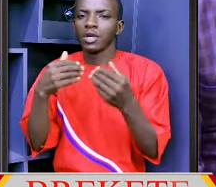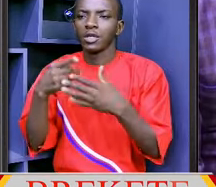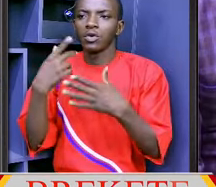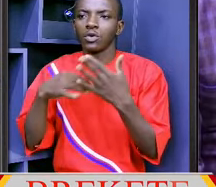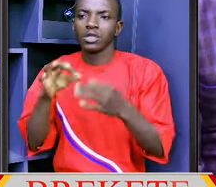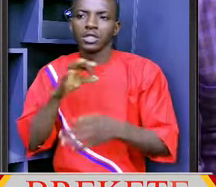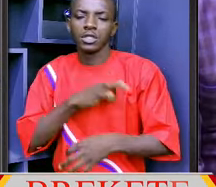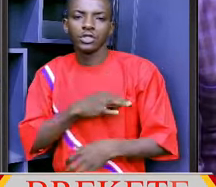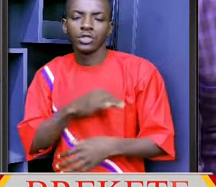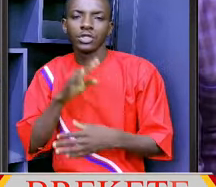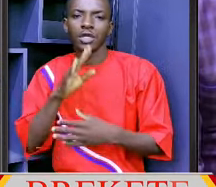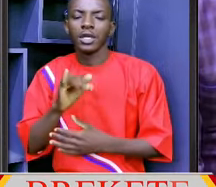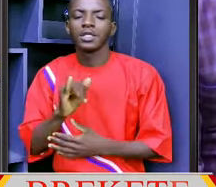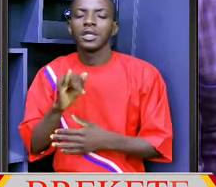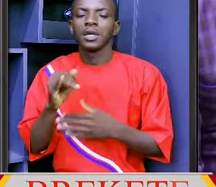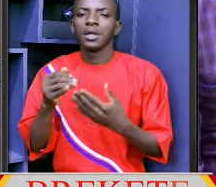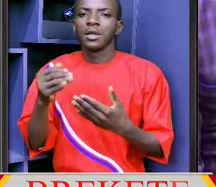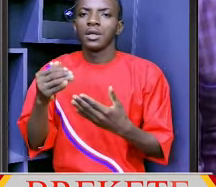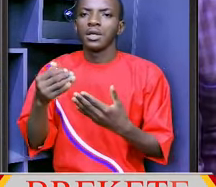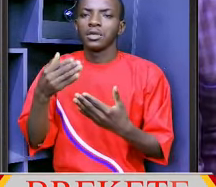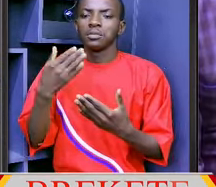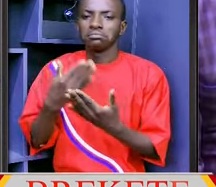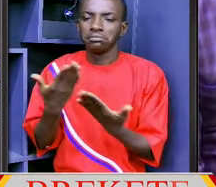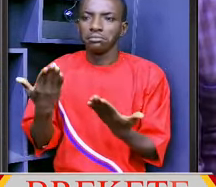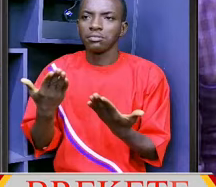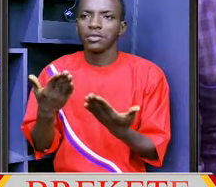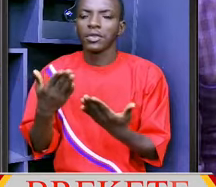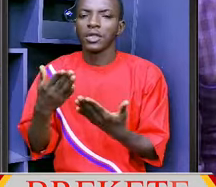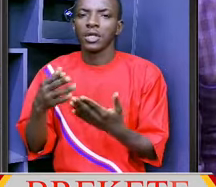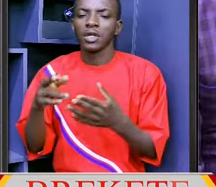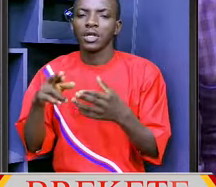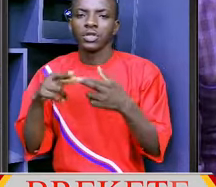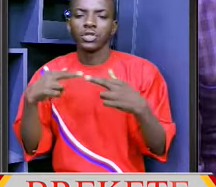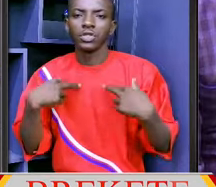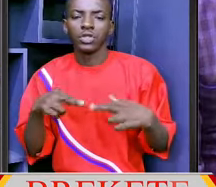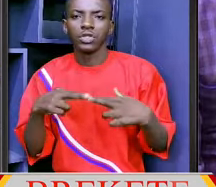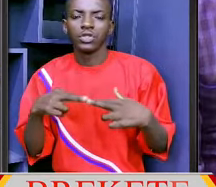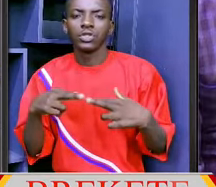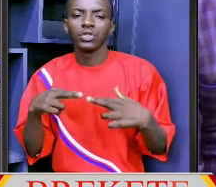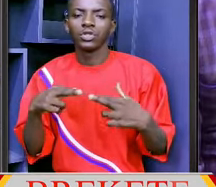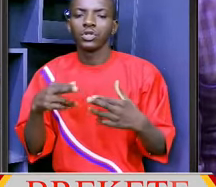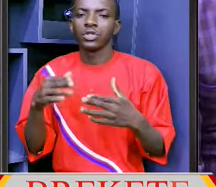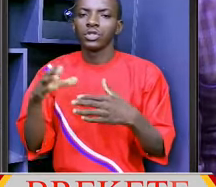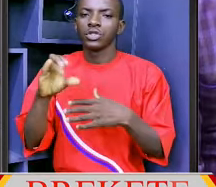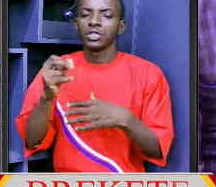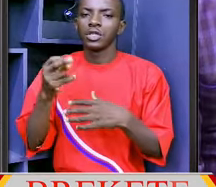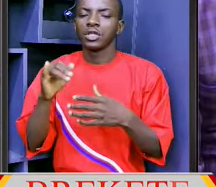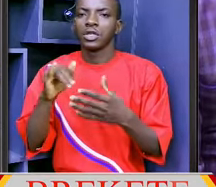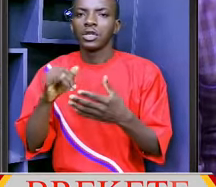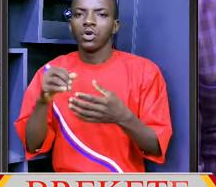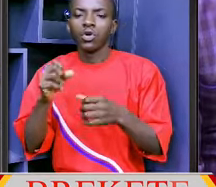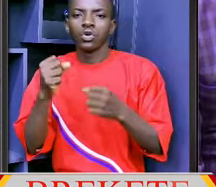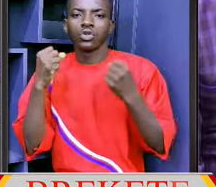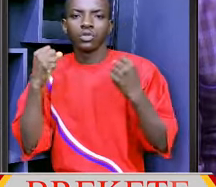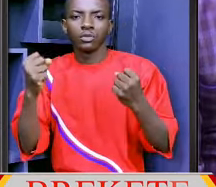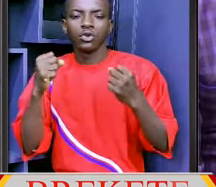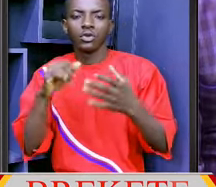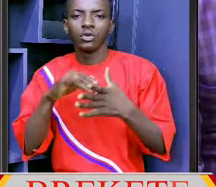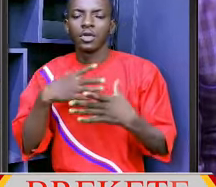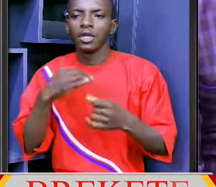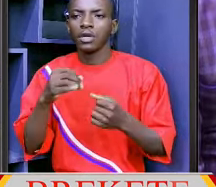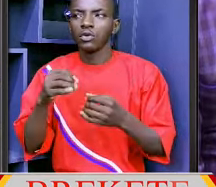your interest be, whether na news they like to watch, whether na religious channels where you like to watch, whether na sports, once you